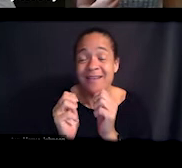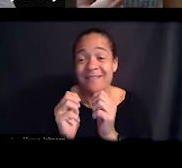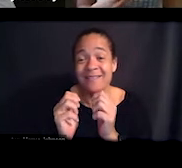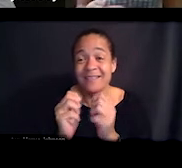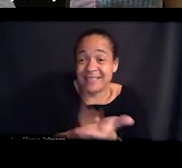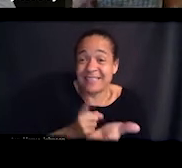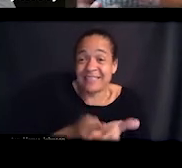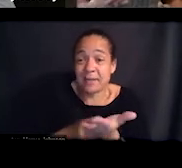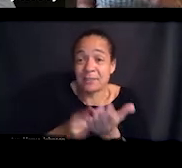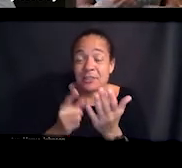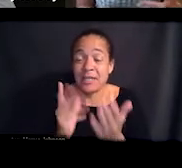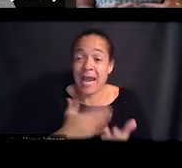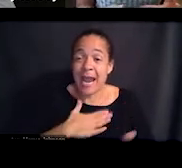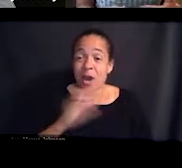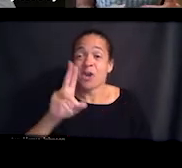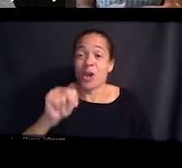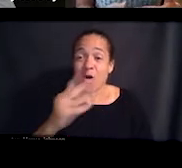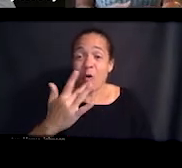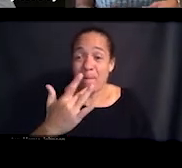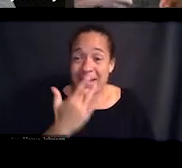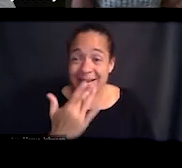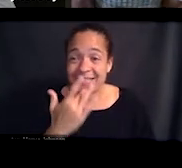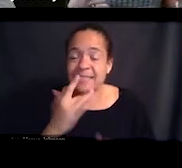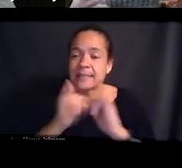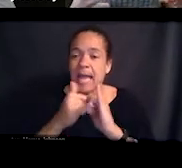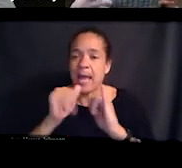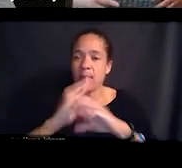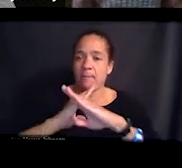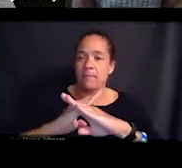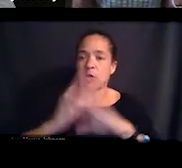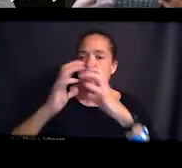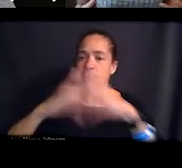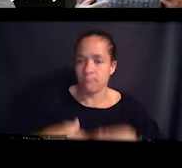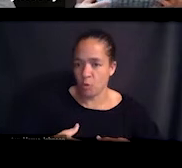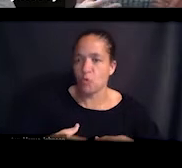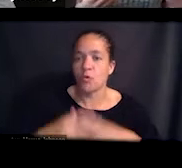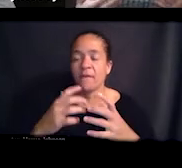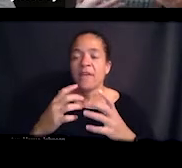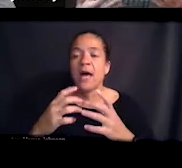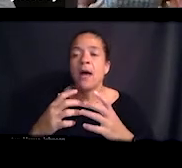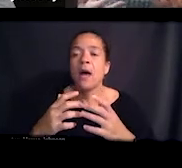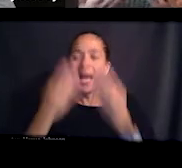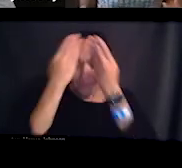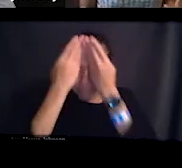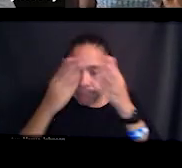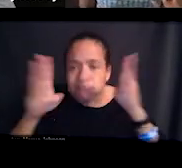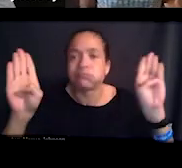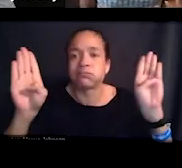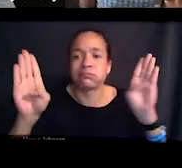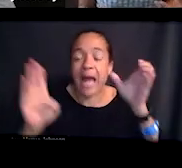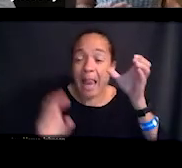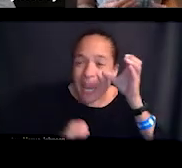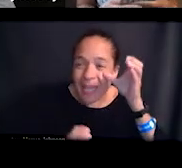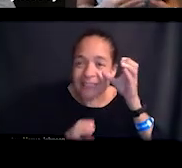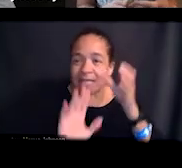could remove that barrier and really open our ears and listen to what people were saying to